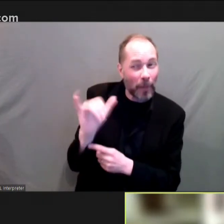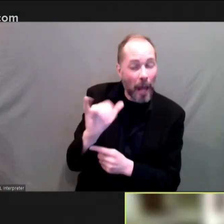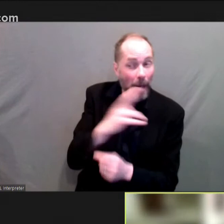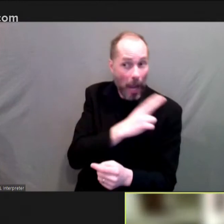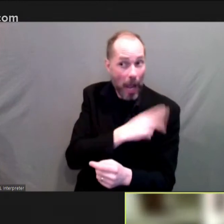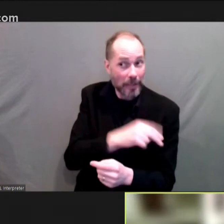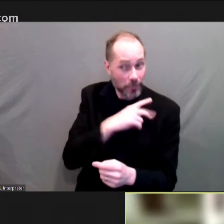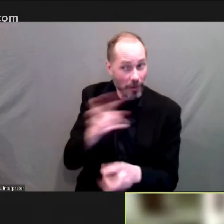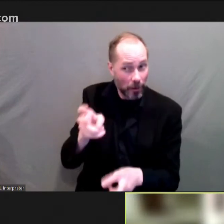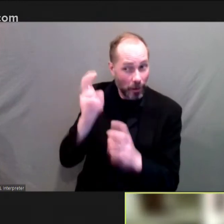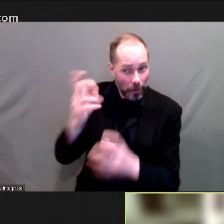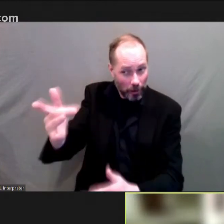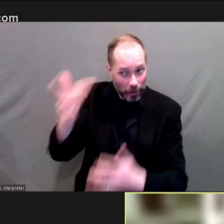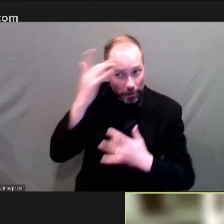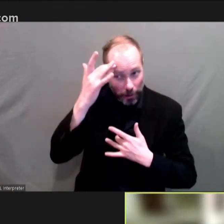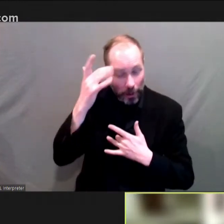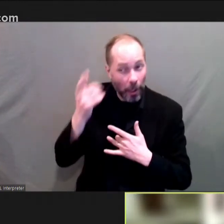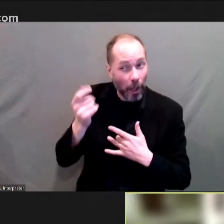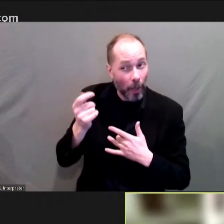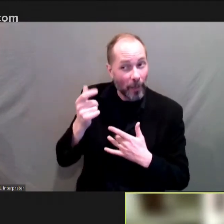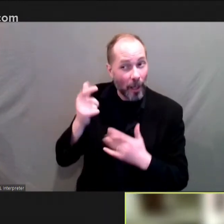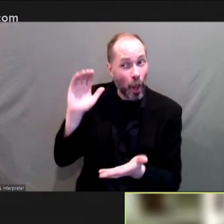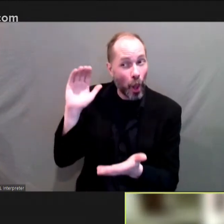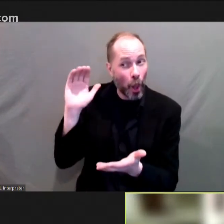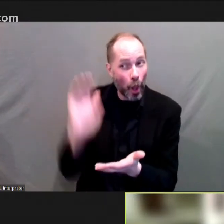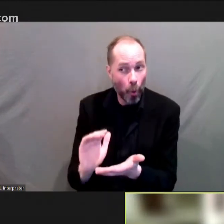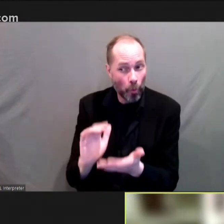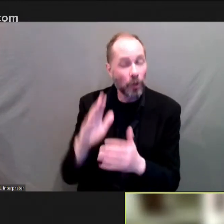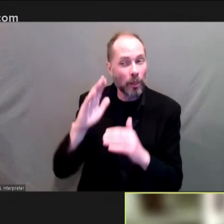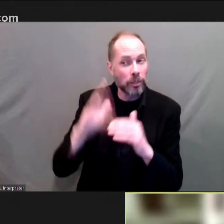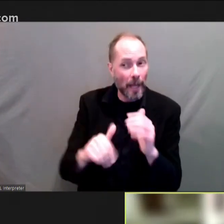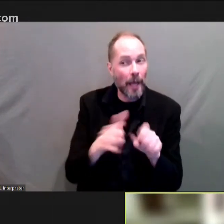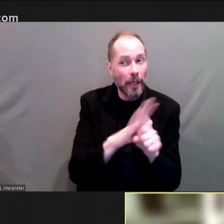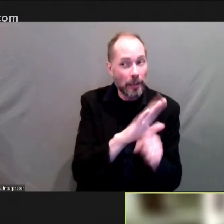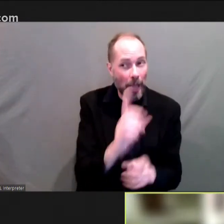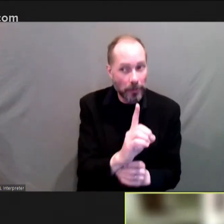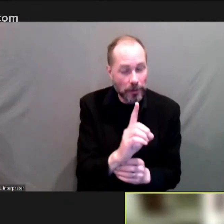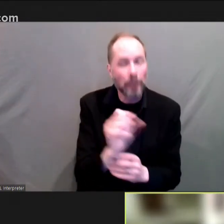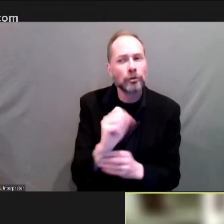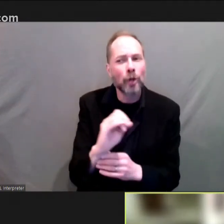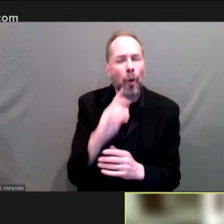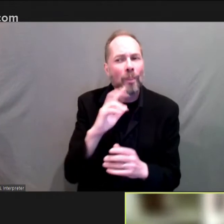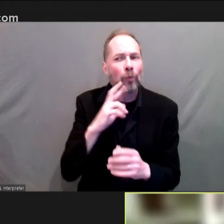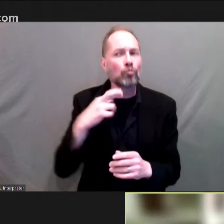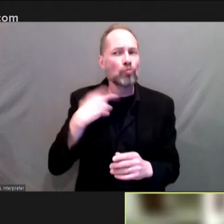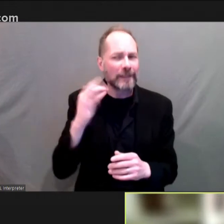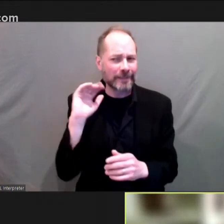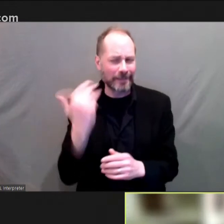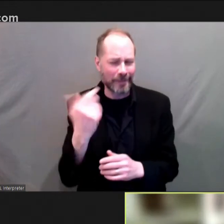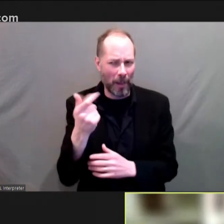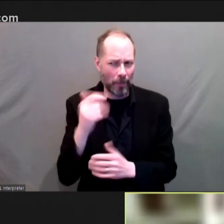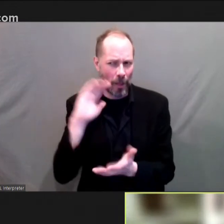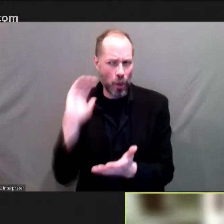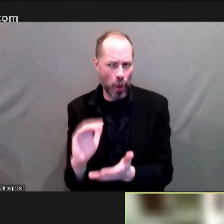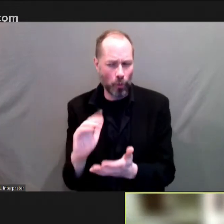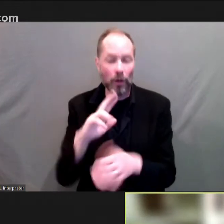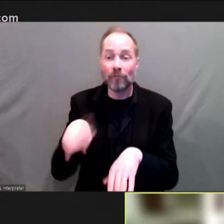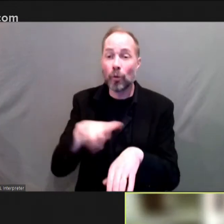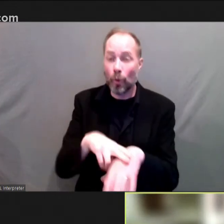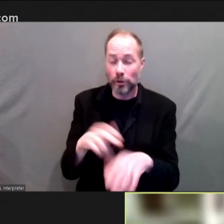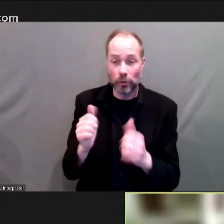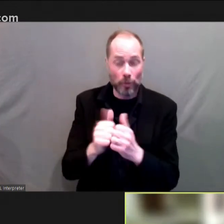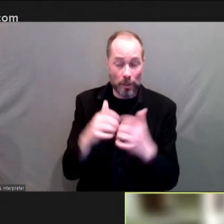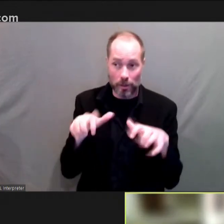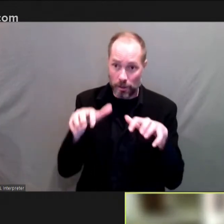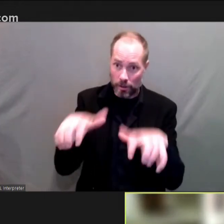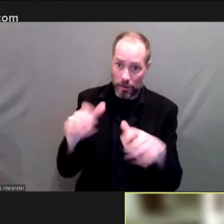are a lower rate. And so the risk of hospitalization seems lower. Of course, with the sheer volume of people that